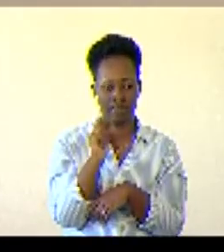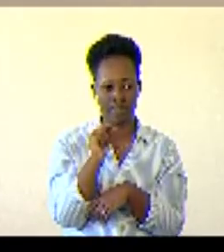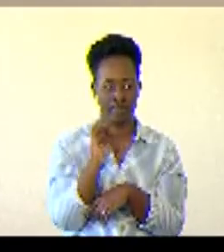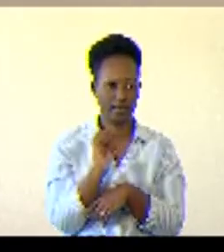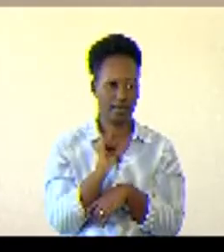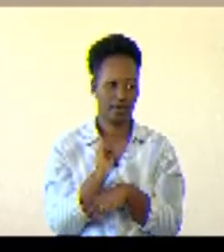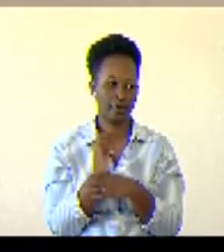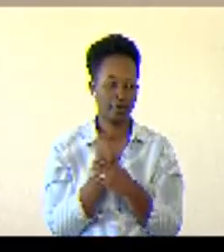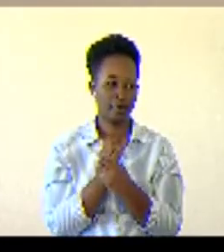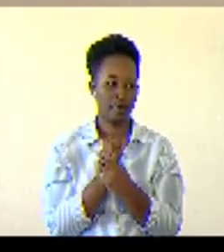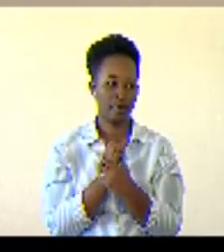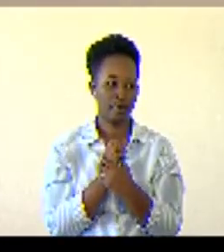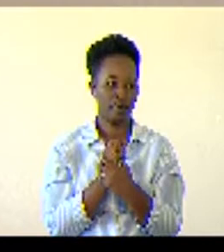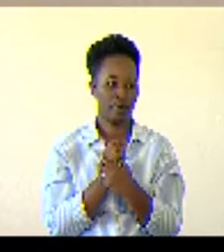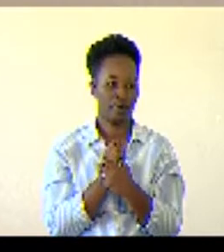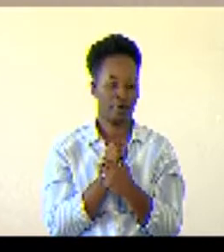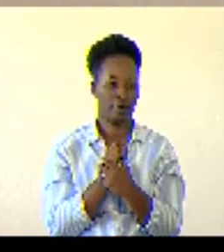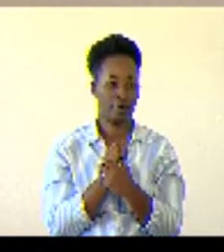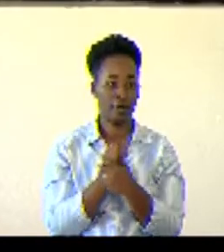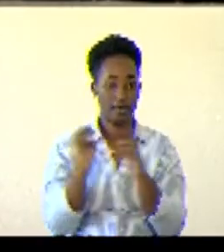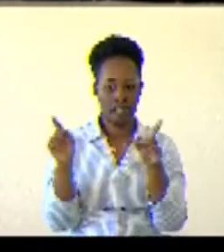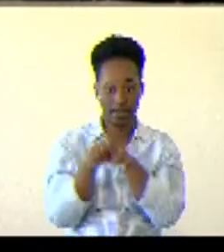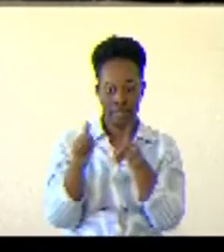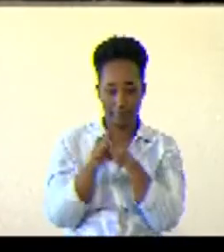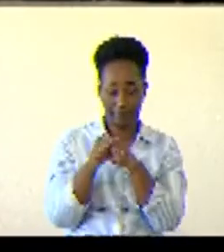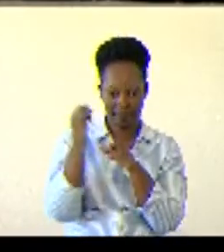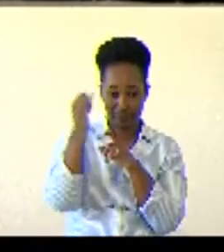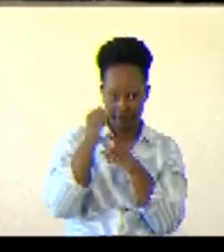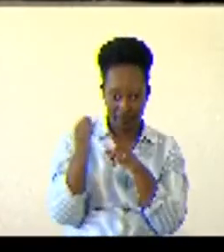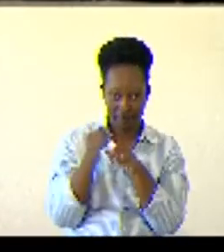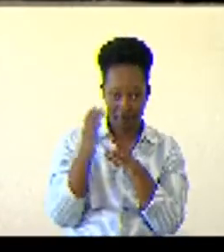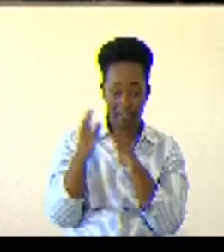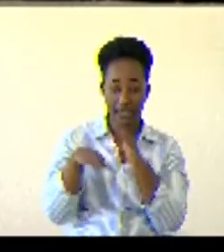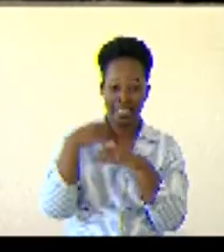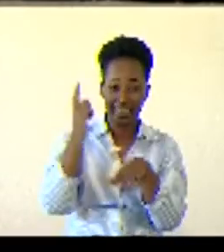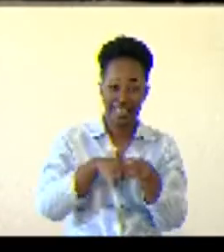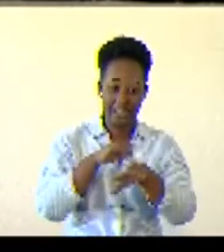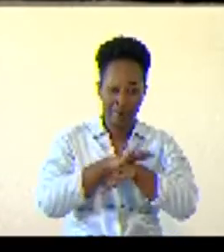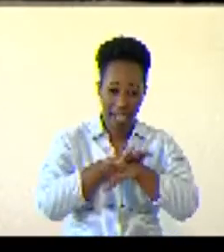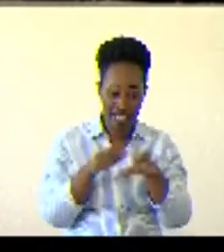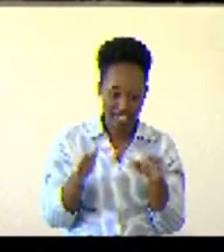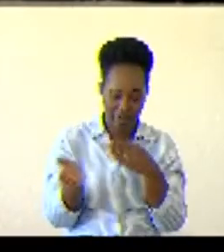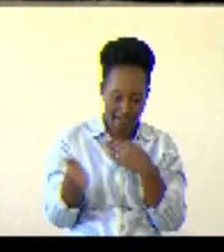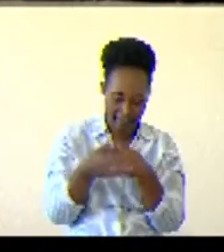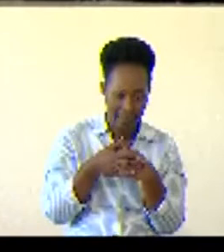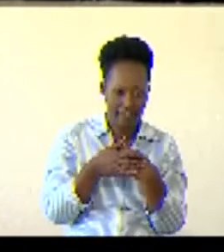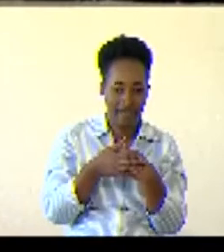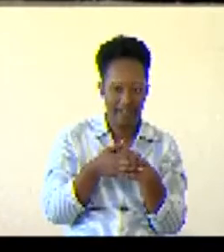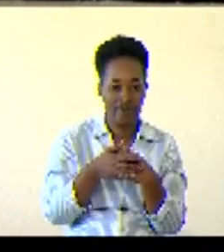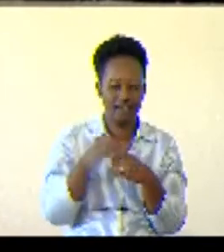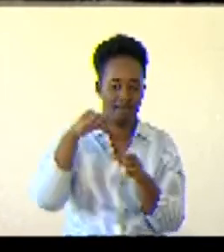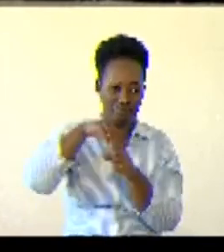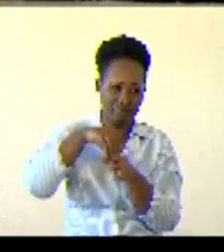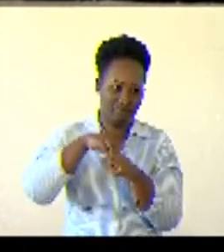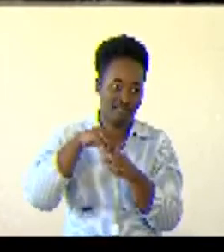engulfed. This is the membrane. After surrounding it now, as you can see, we have something has been surrounded and engulfed.